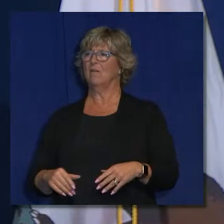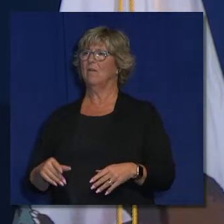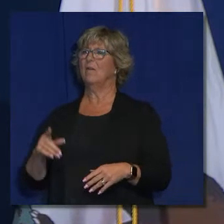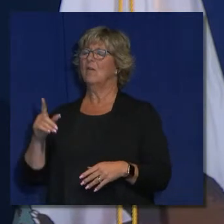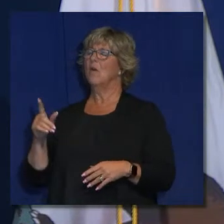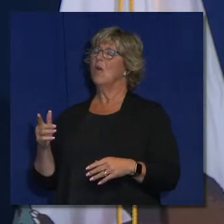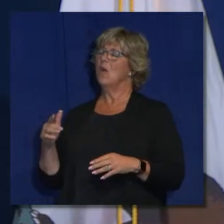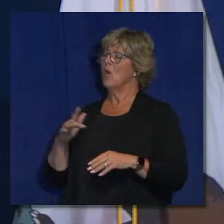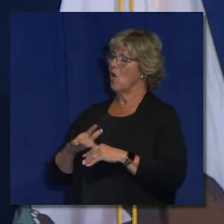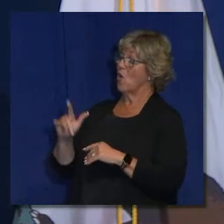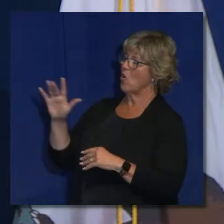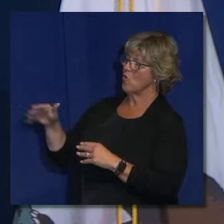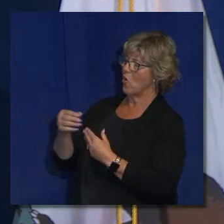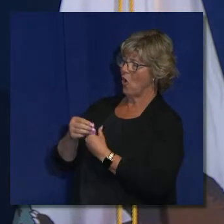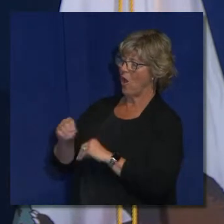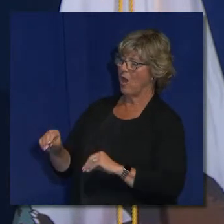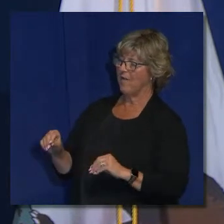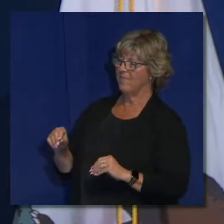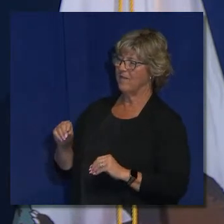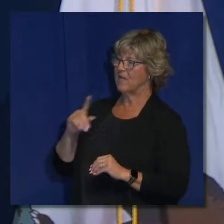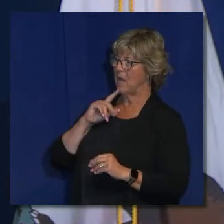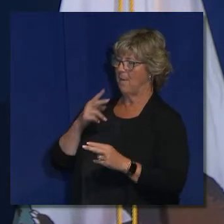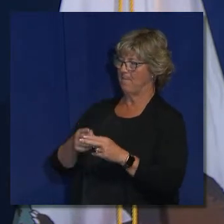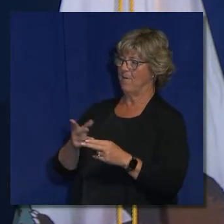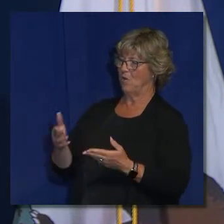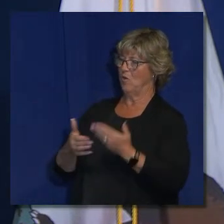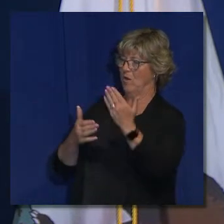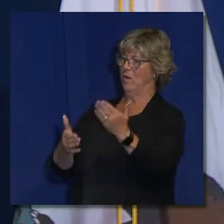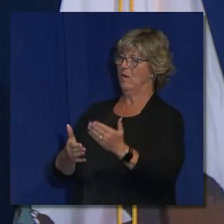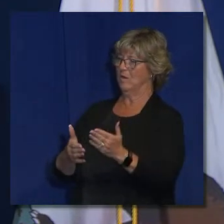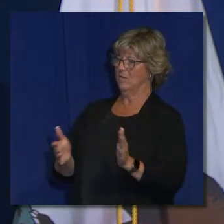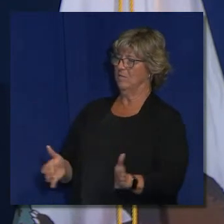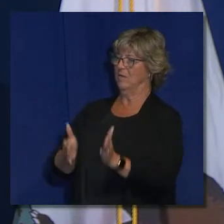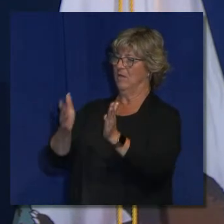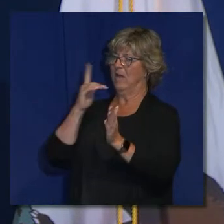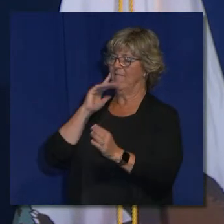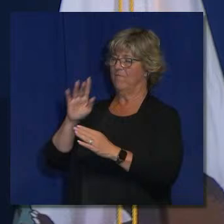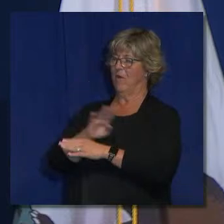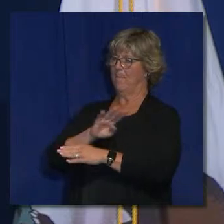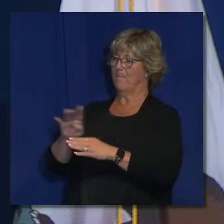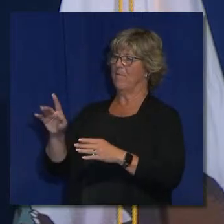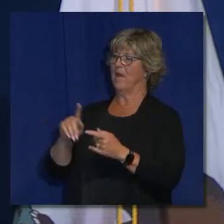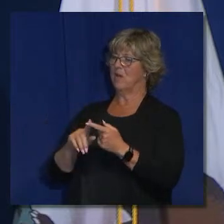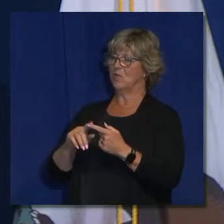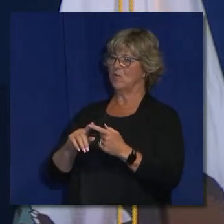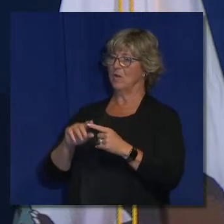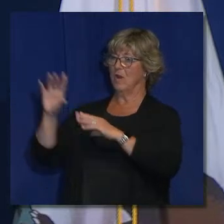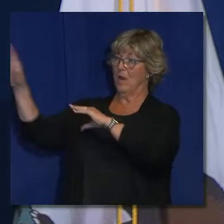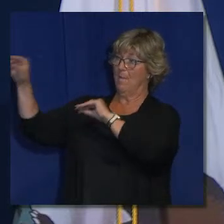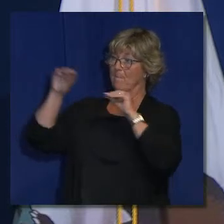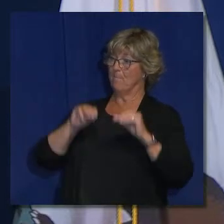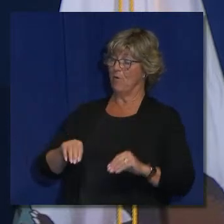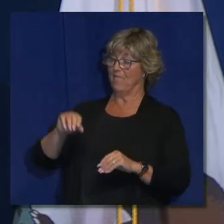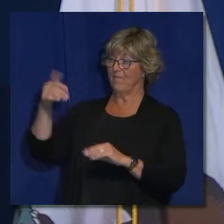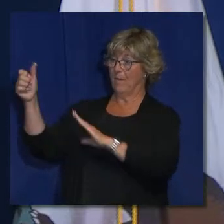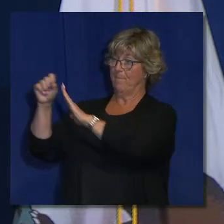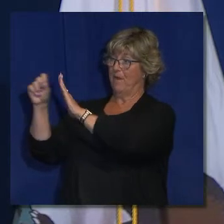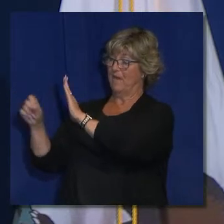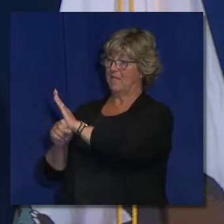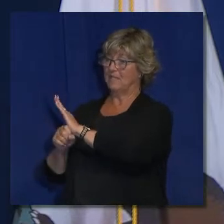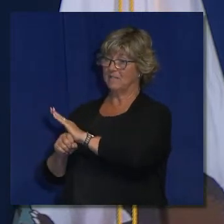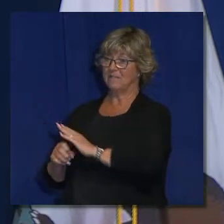Your office mentioned earlier this week that you'd propose incentives for businesses to relocate from other states,